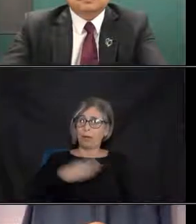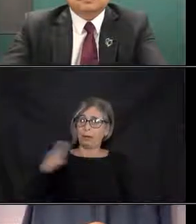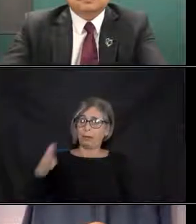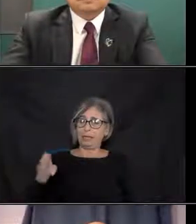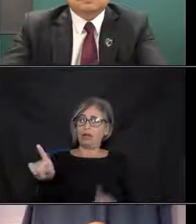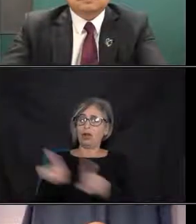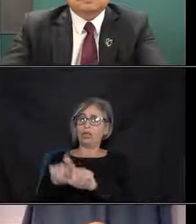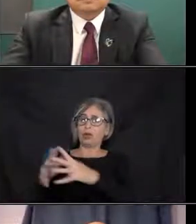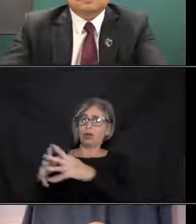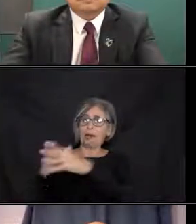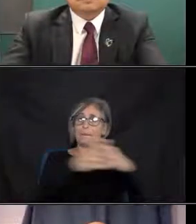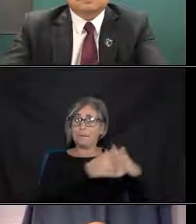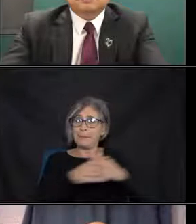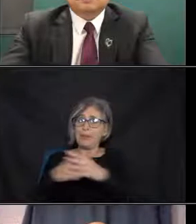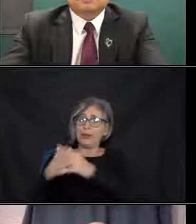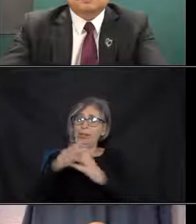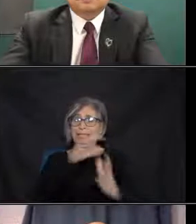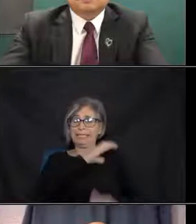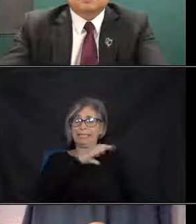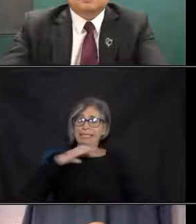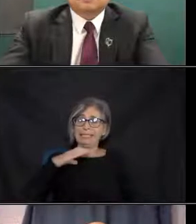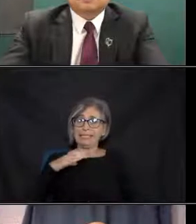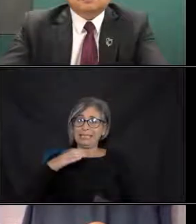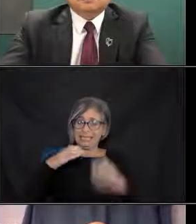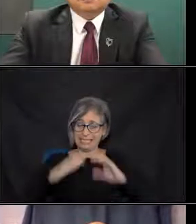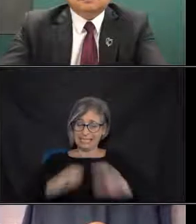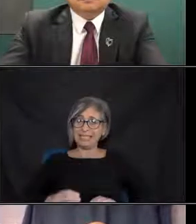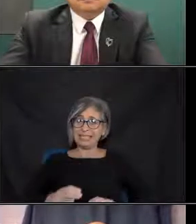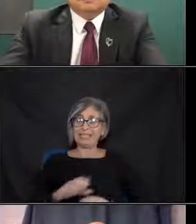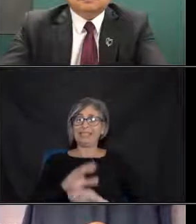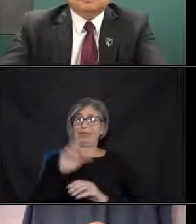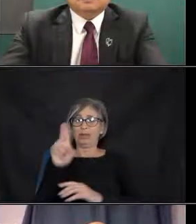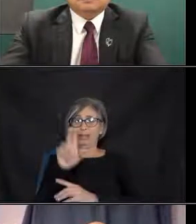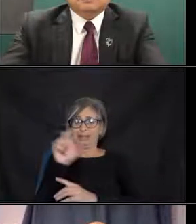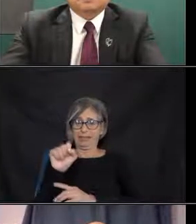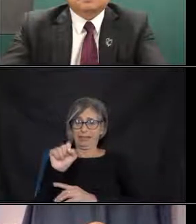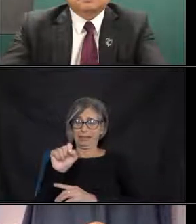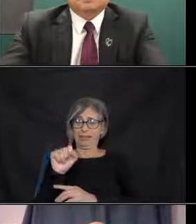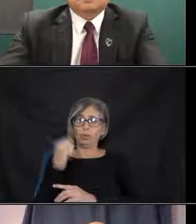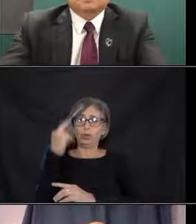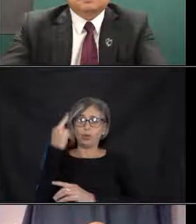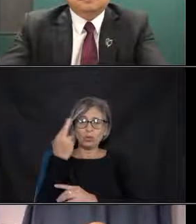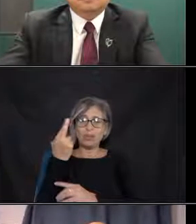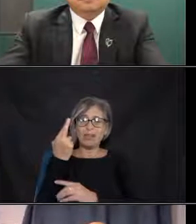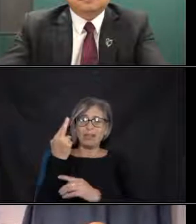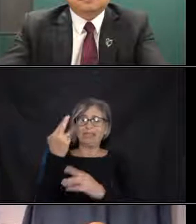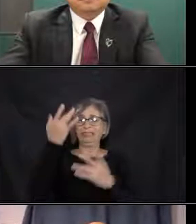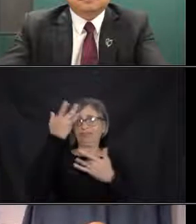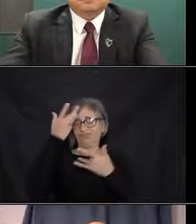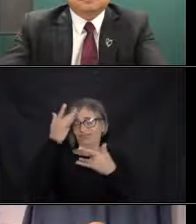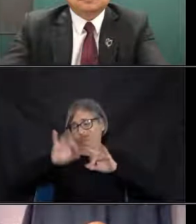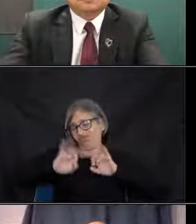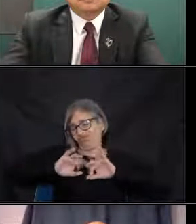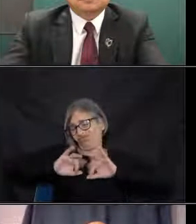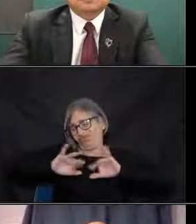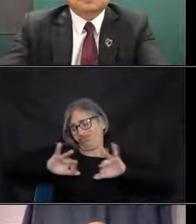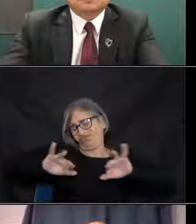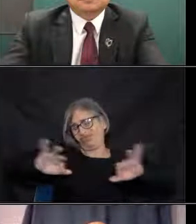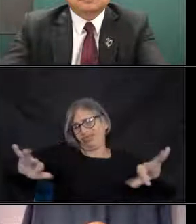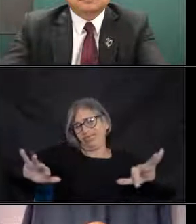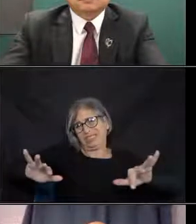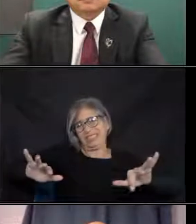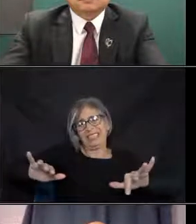American citizens of the United States need to realize the aspect of an infectious disease, because I don't